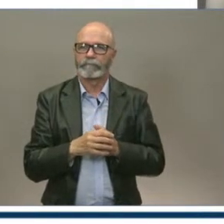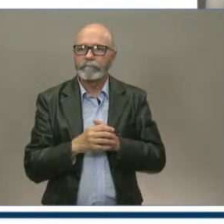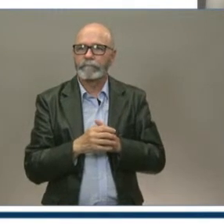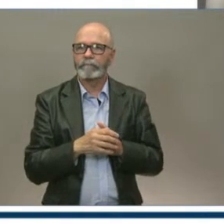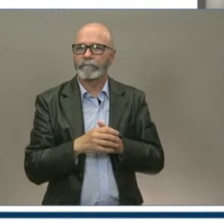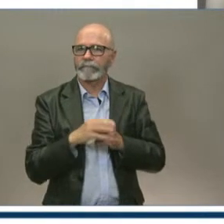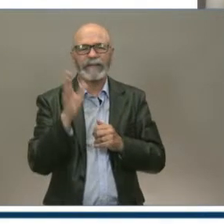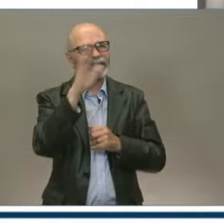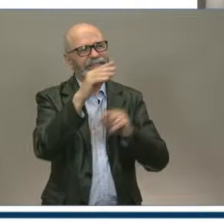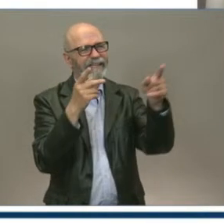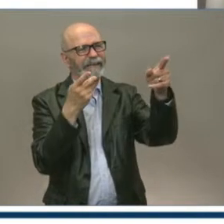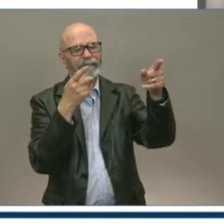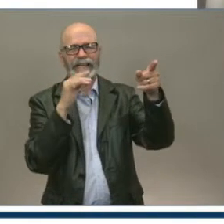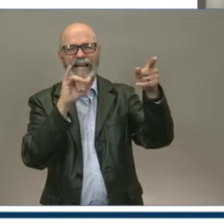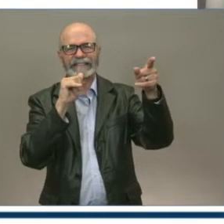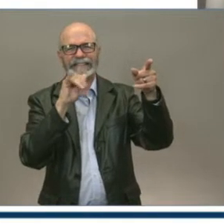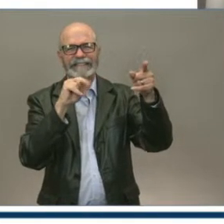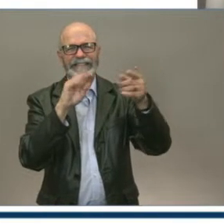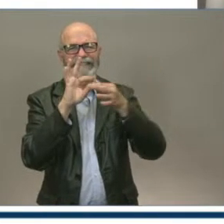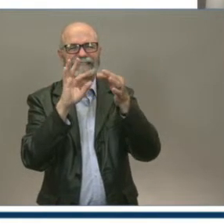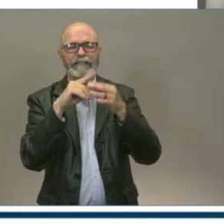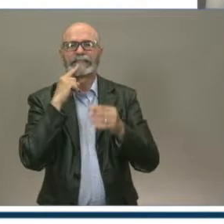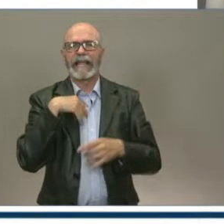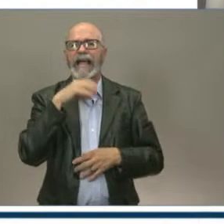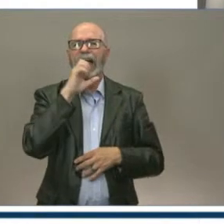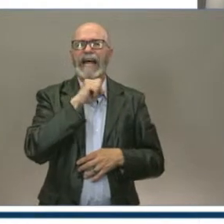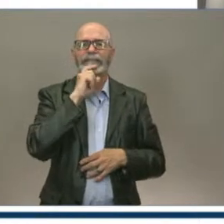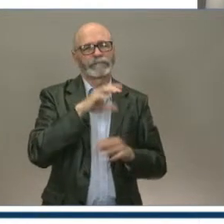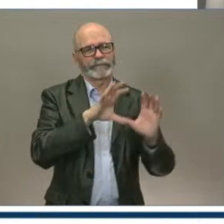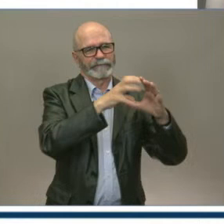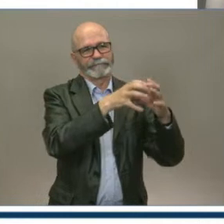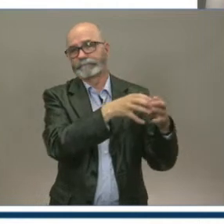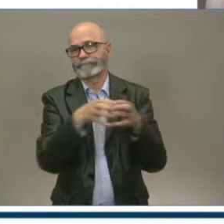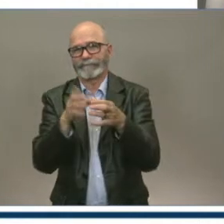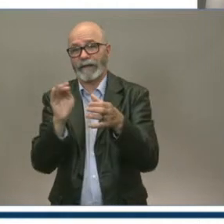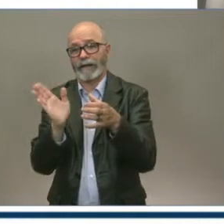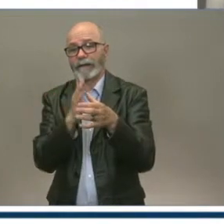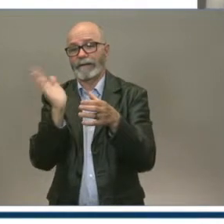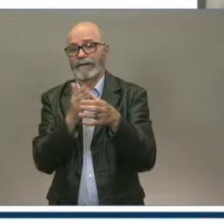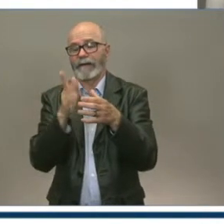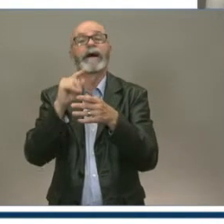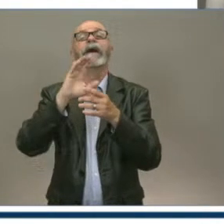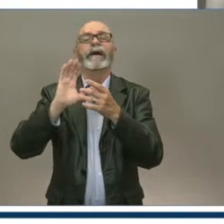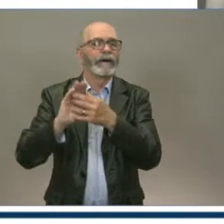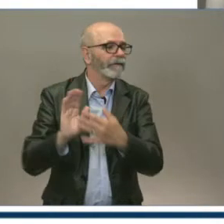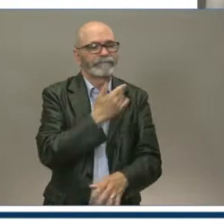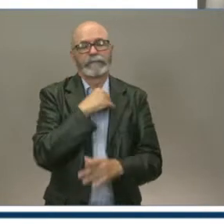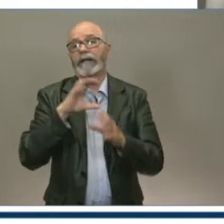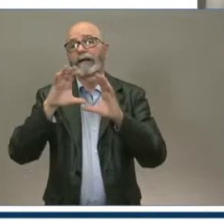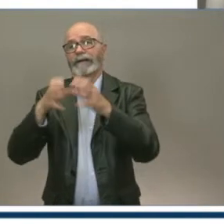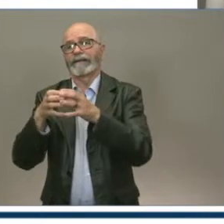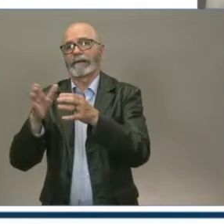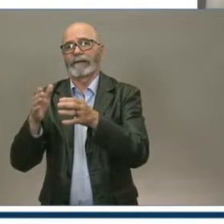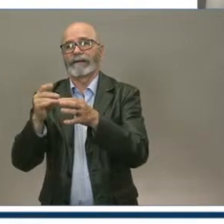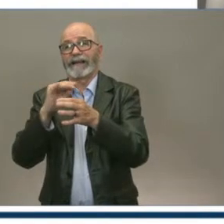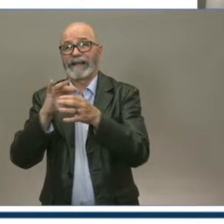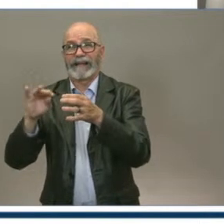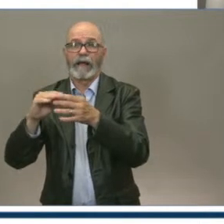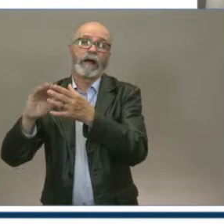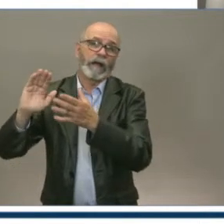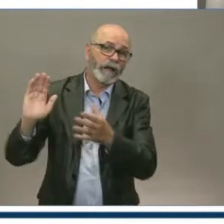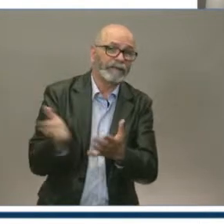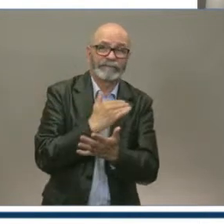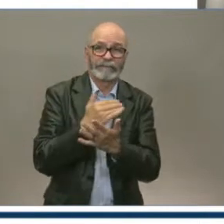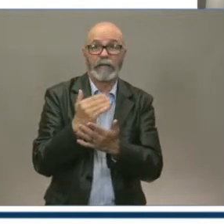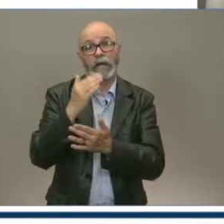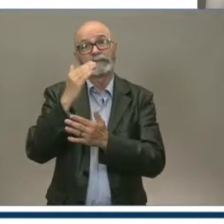able to drop down to the next age cohort within the next few weeks. Does that mean that something will be delayed going down to the